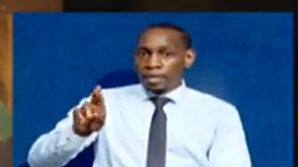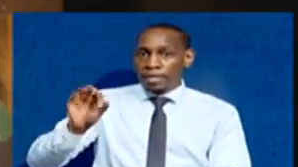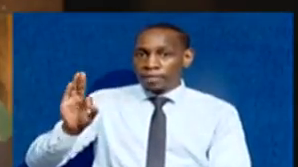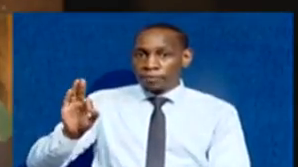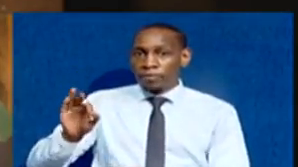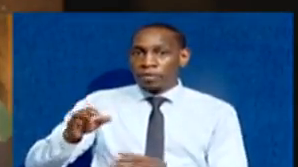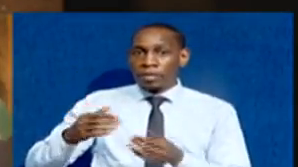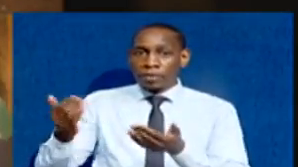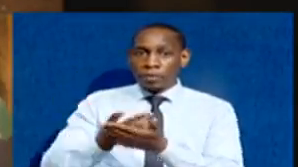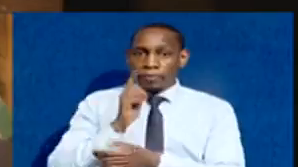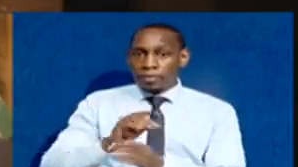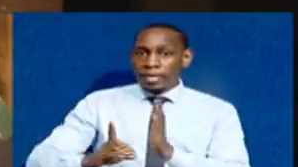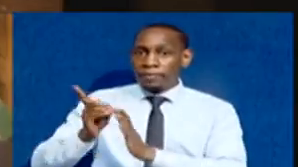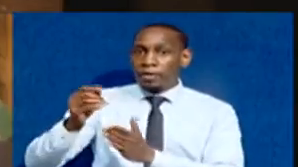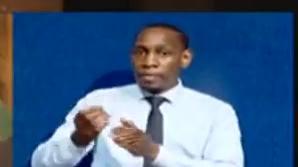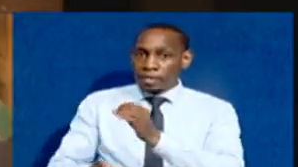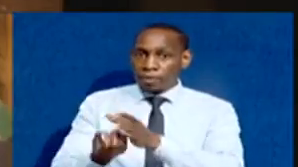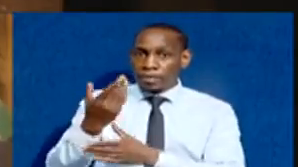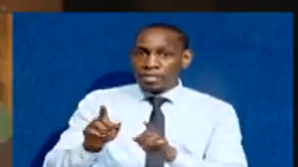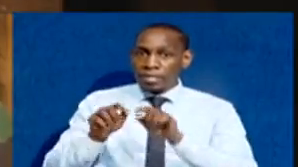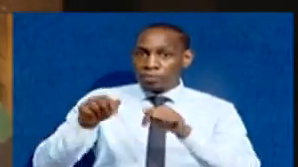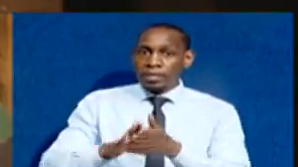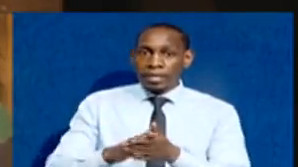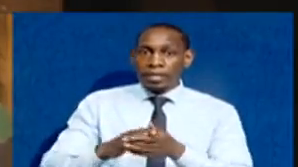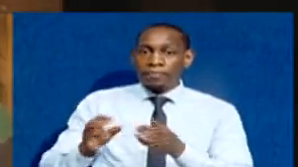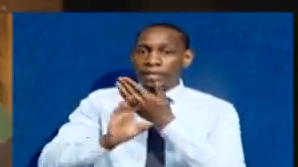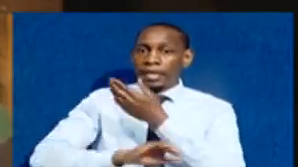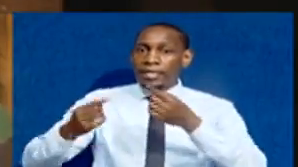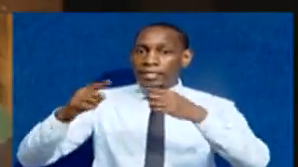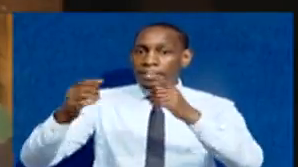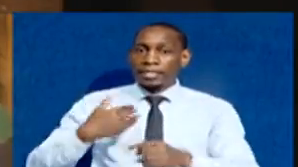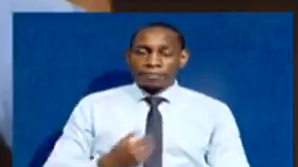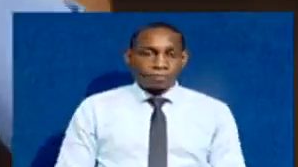but development came into play. And today is a thriving country. Absolutely. Yeah.